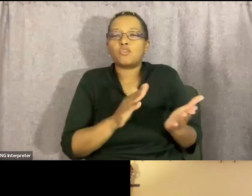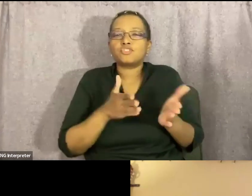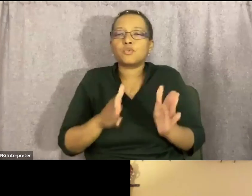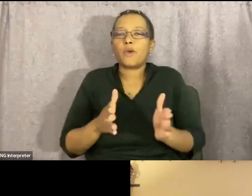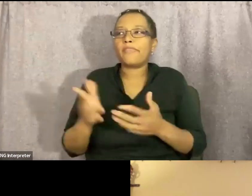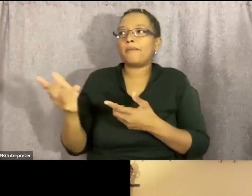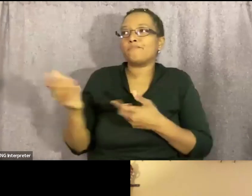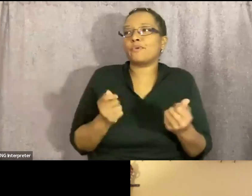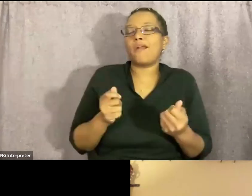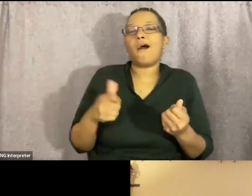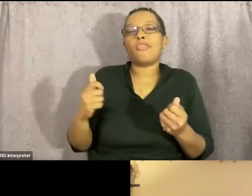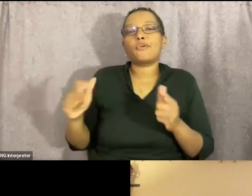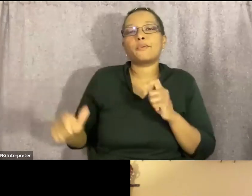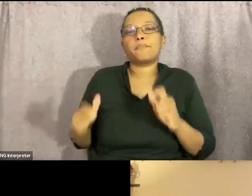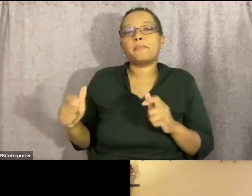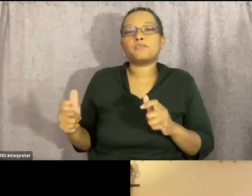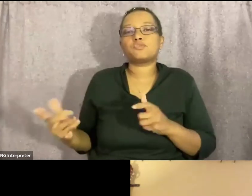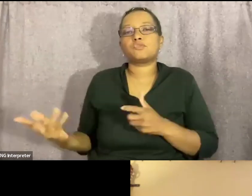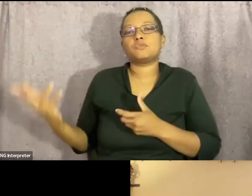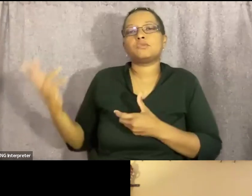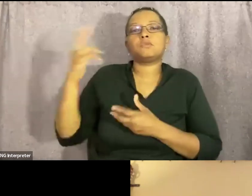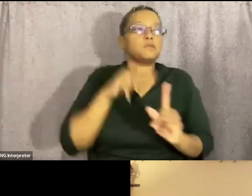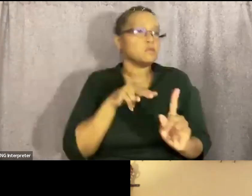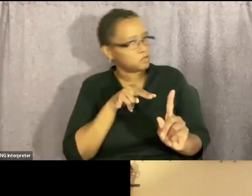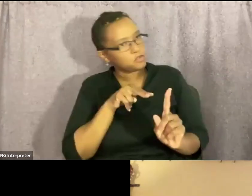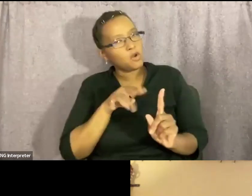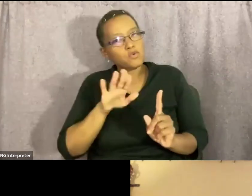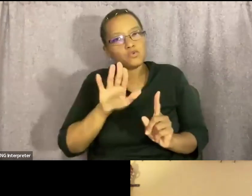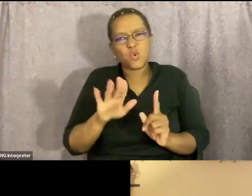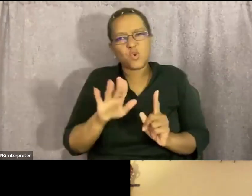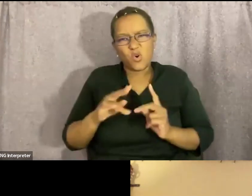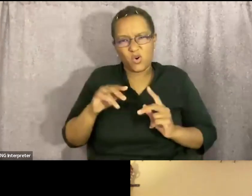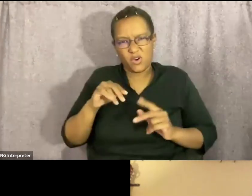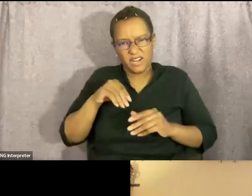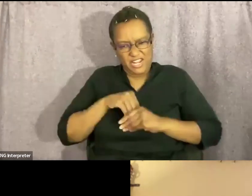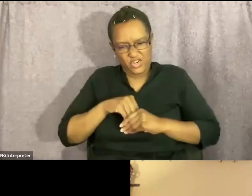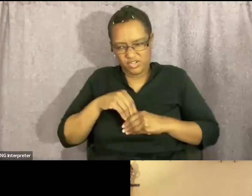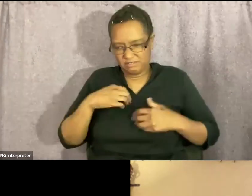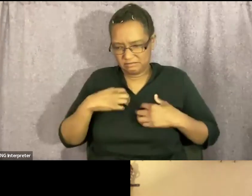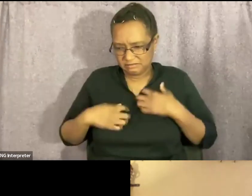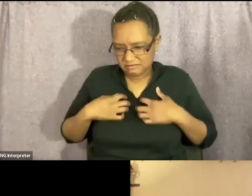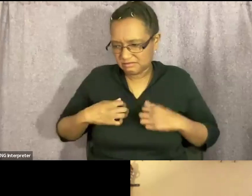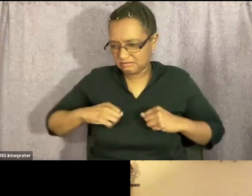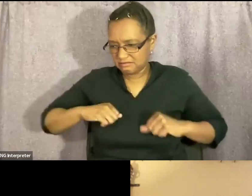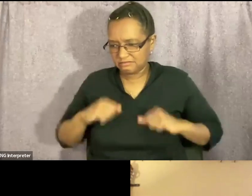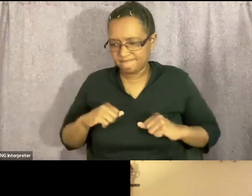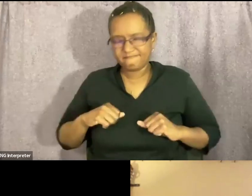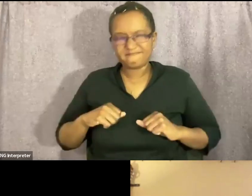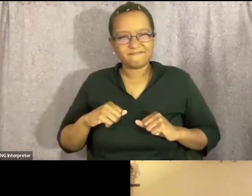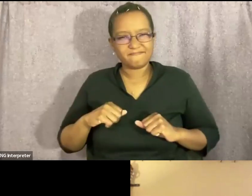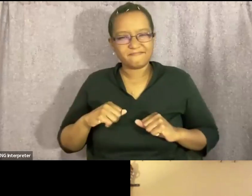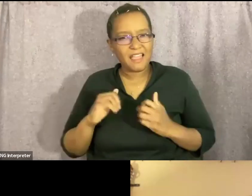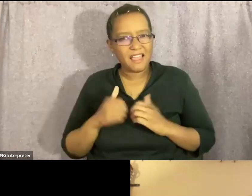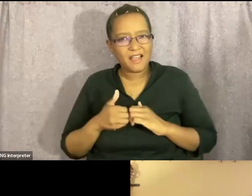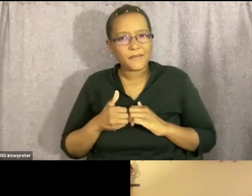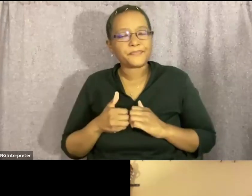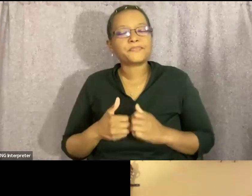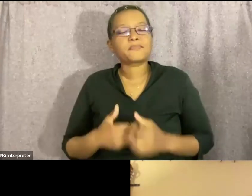feminist thinking of the personal as political, or Shari Moraga has